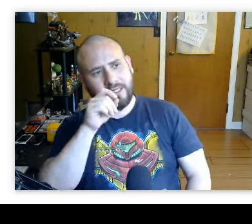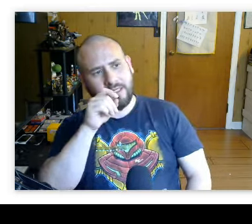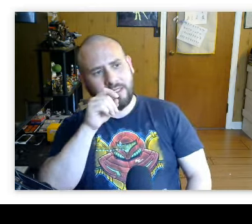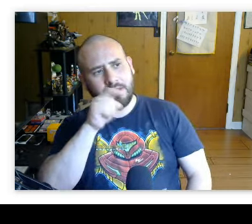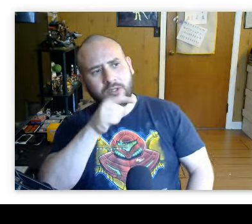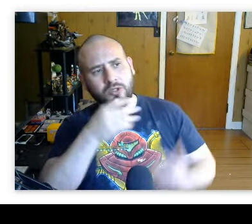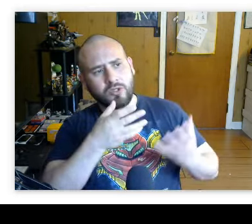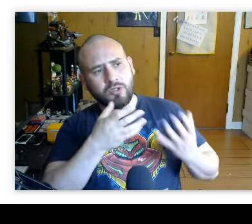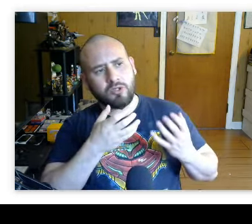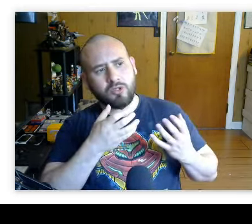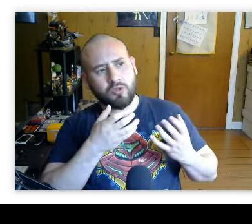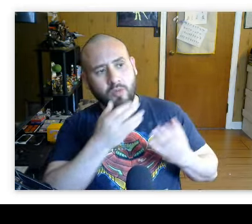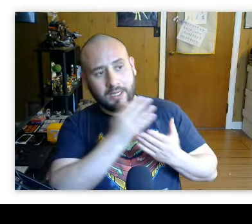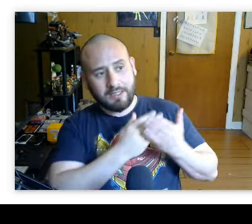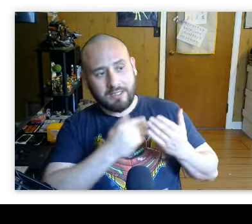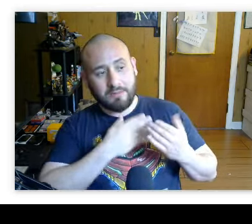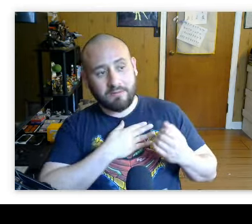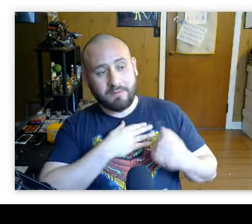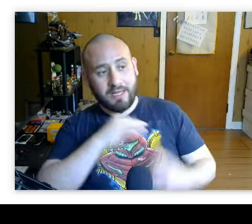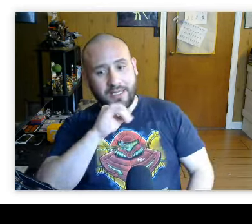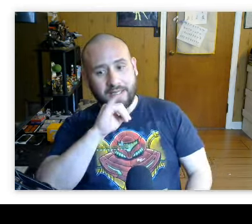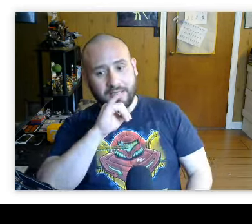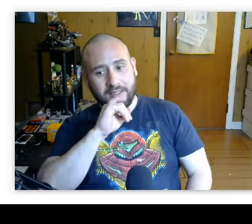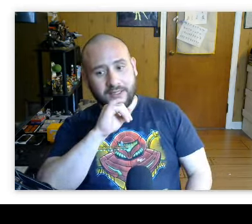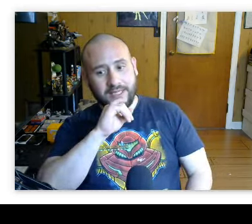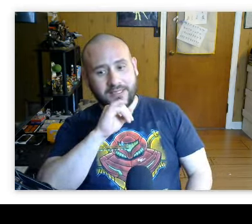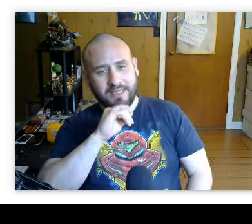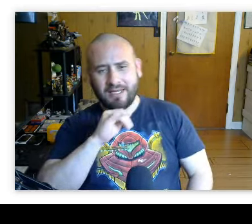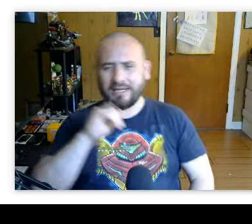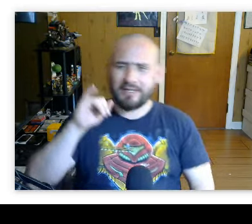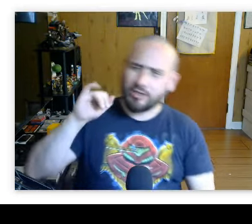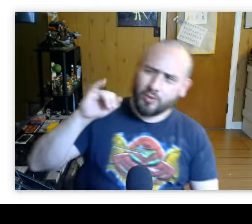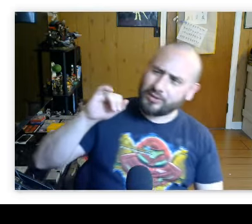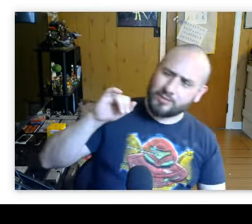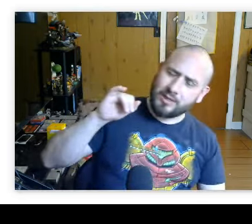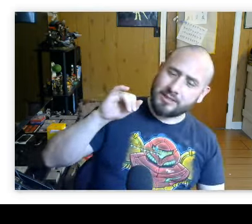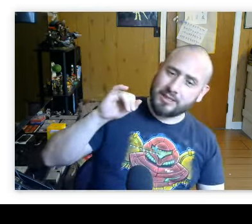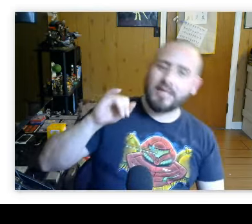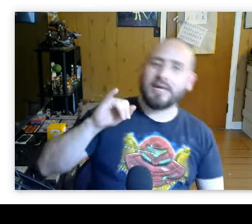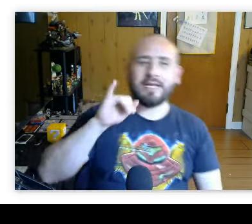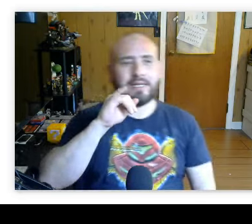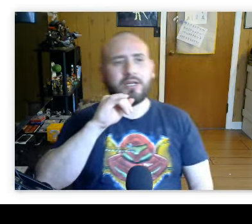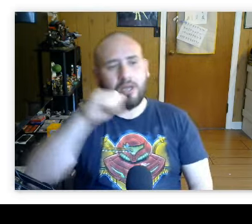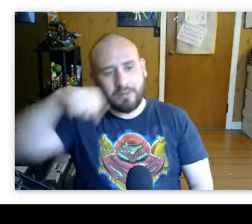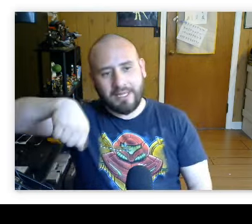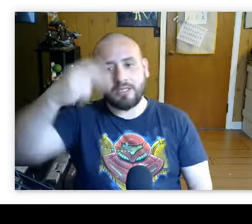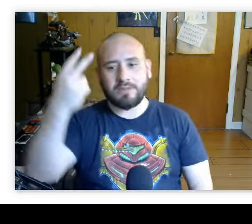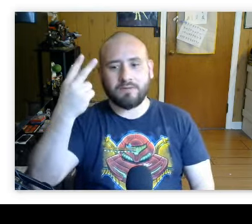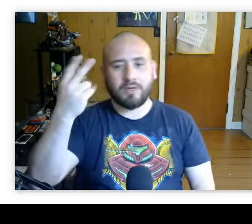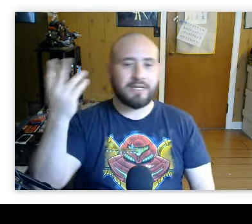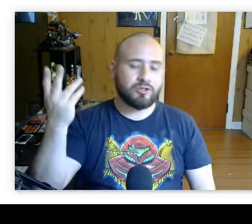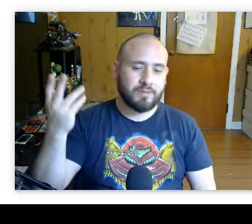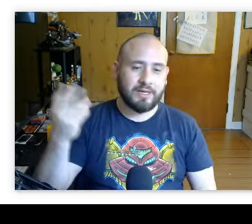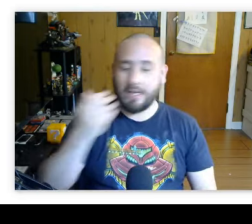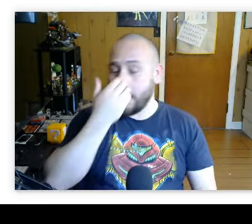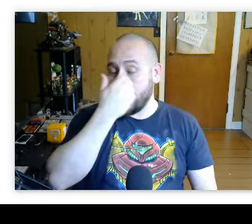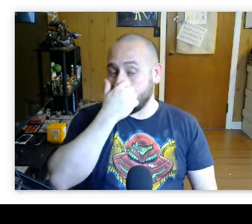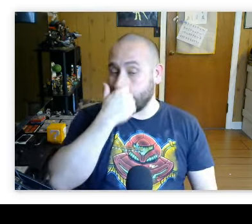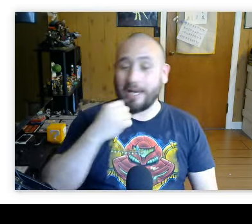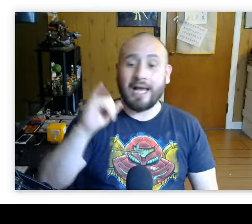said, "Do you want some of my this?" And I didn't know what this was. And he said, and he held up his fork and had a shrimp